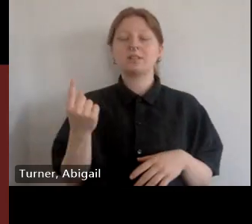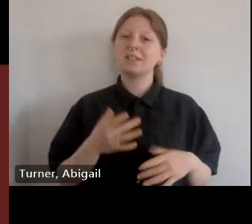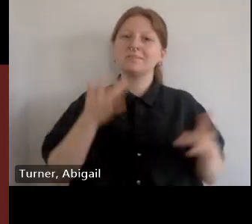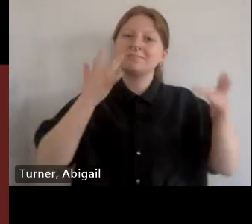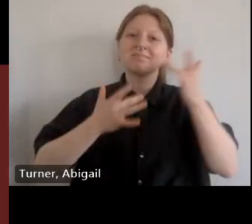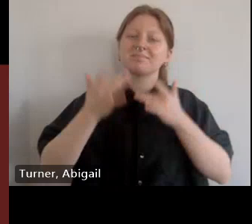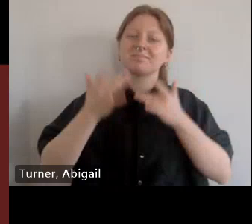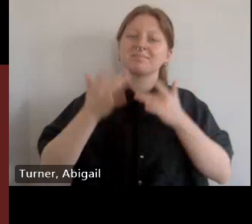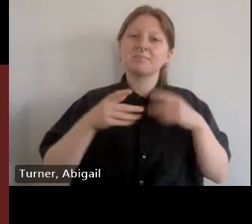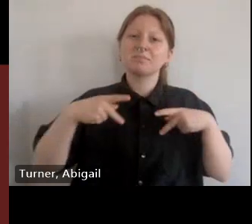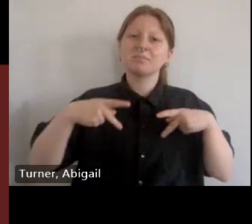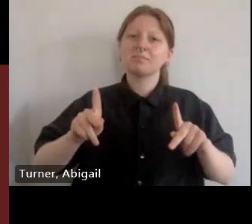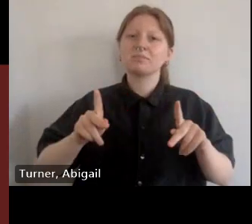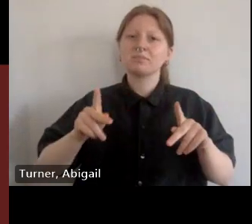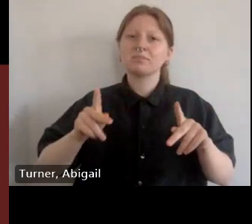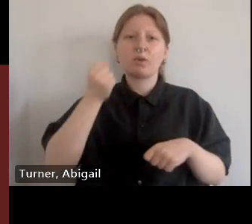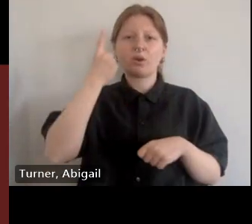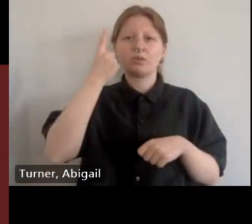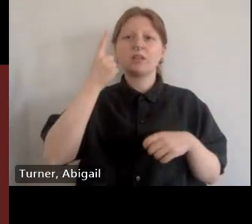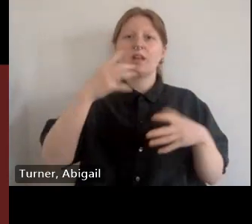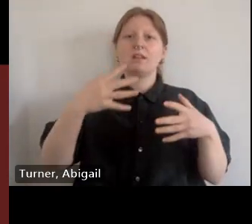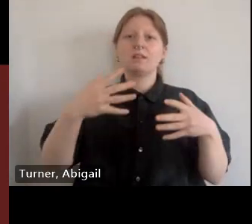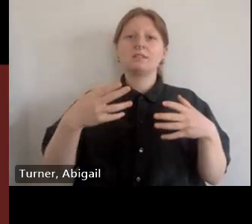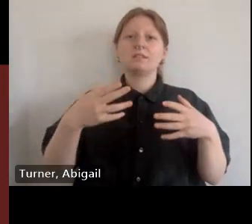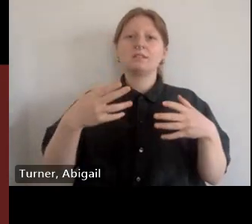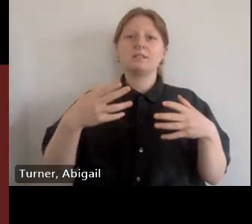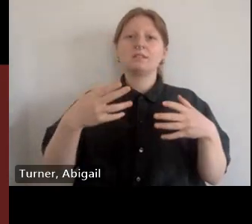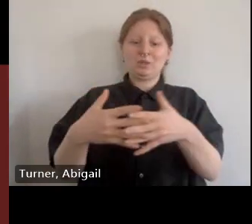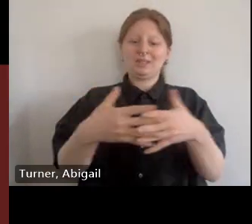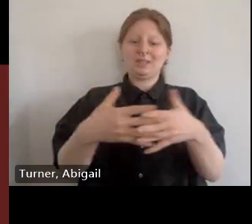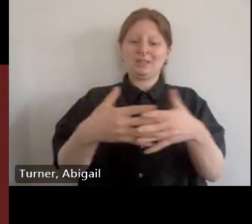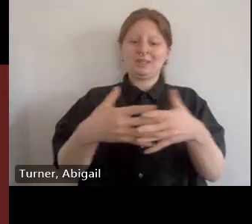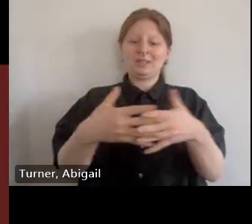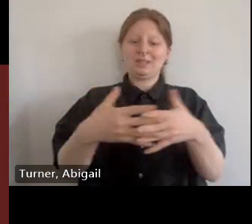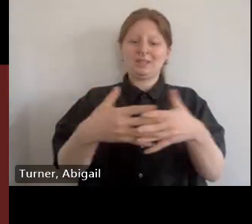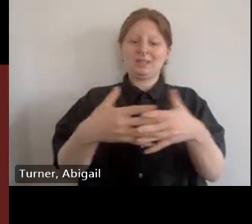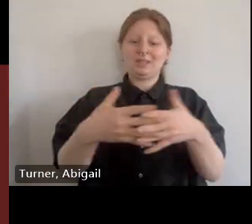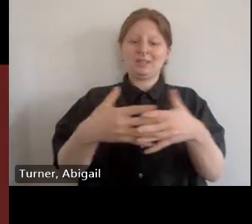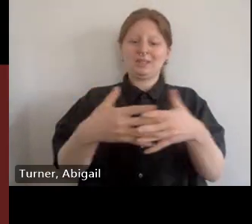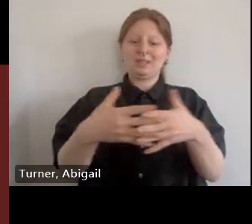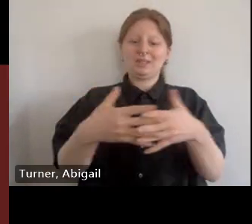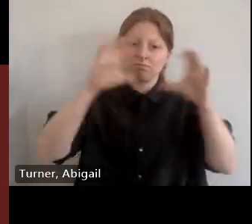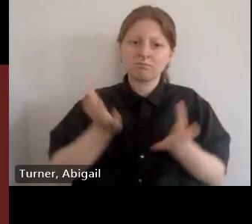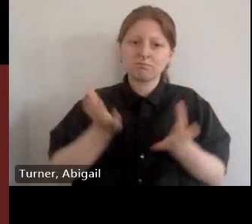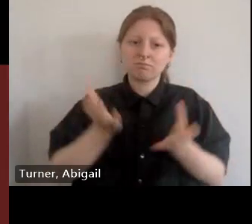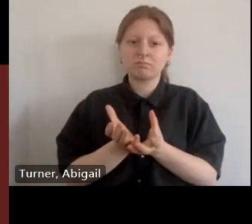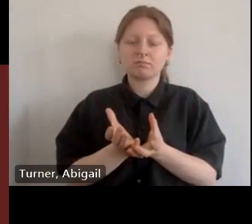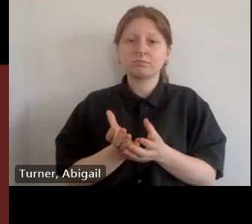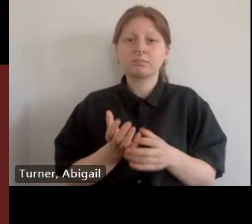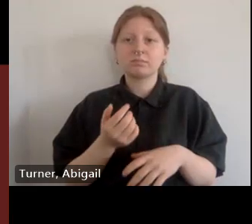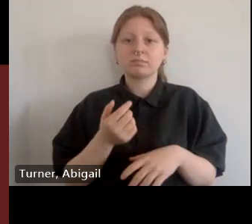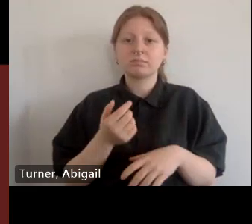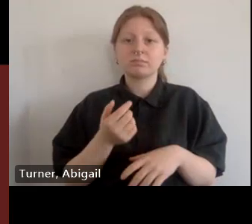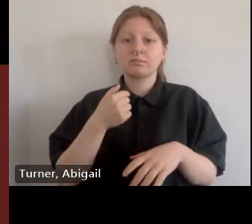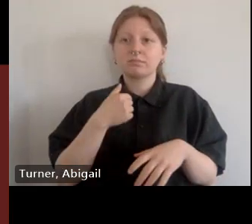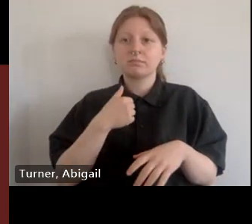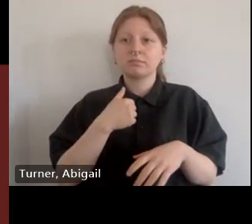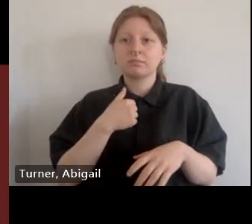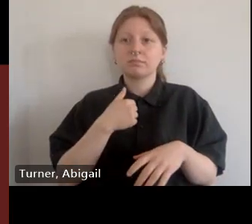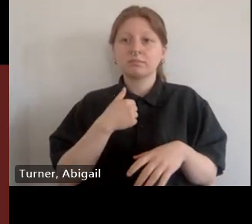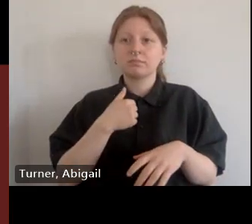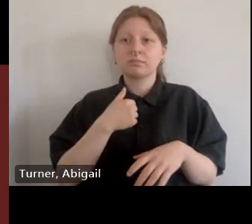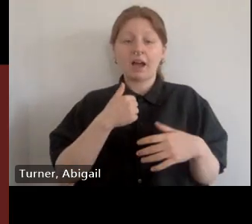to understand the United States as a whole. An example I give that acknowledges my own bias